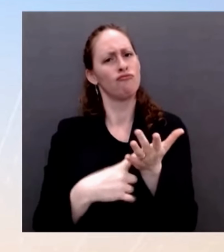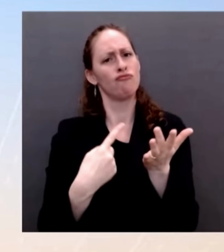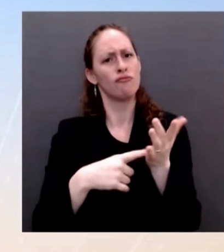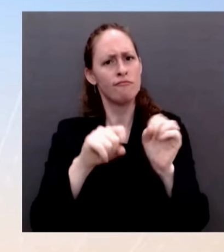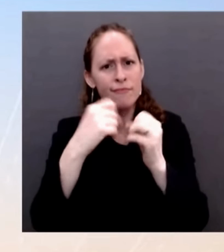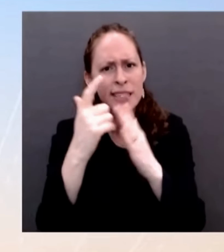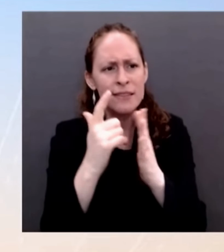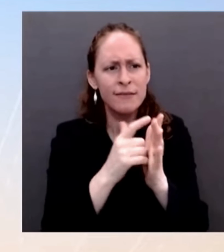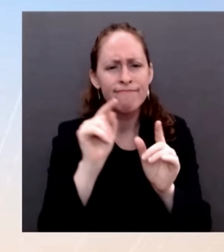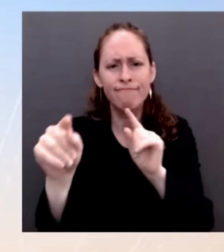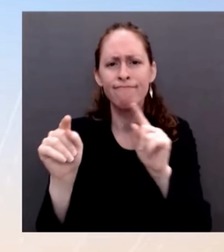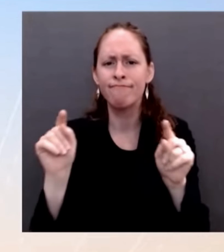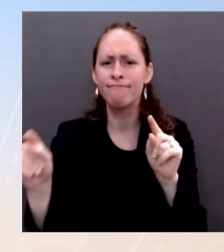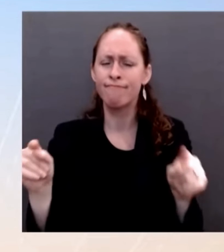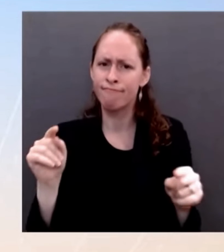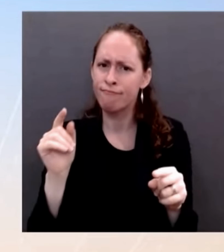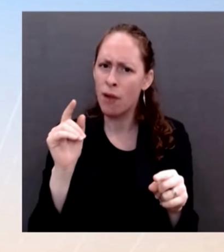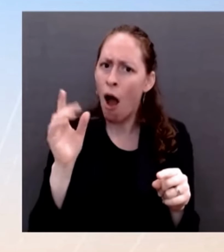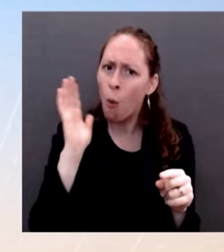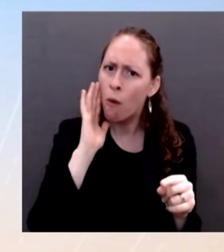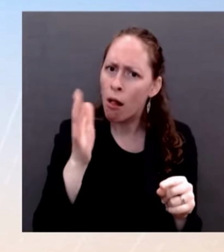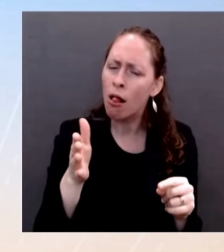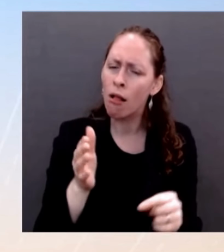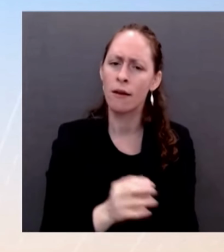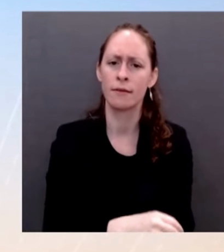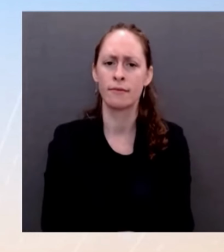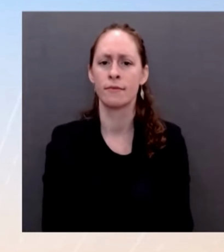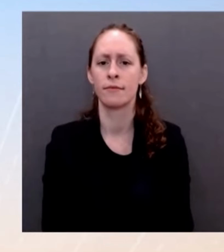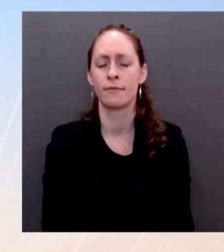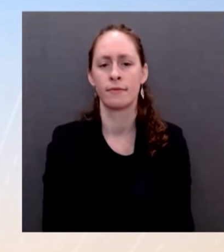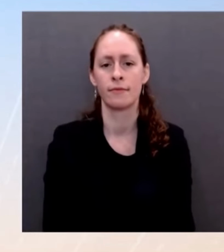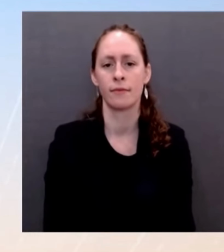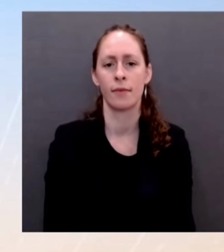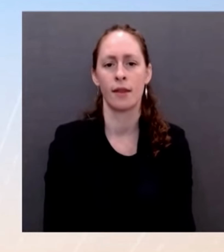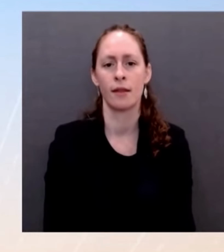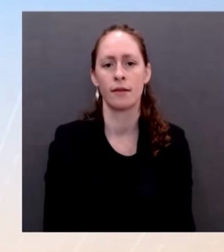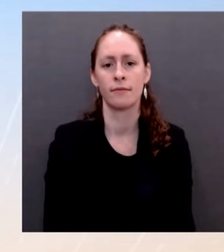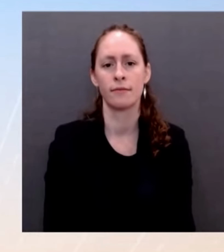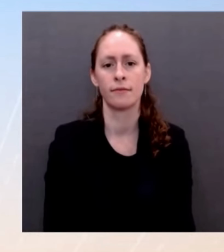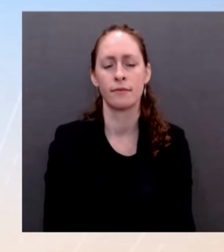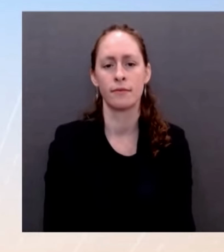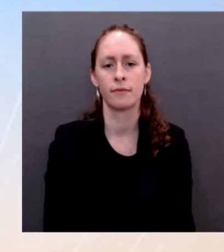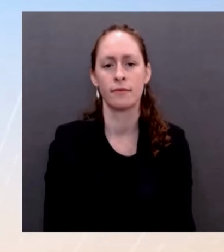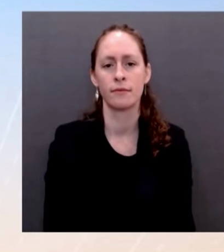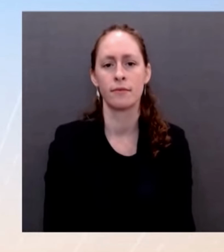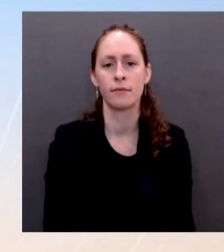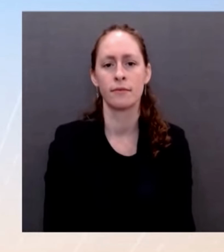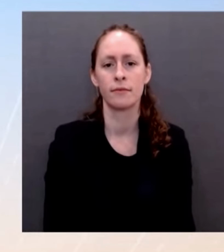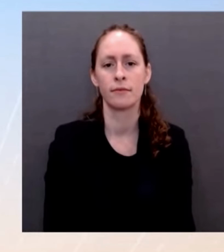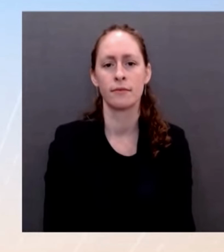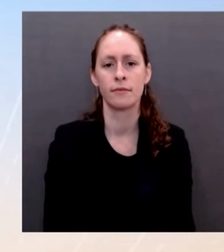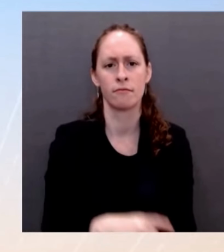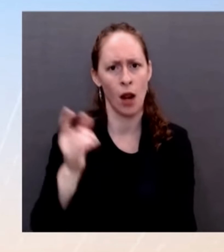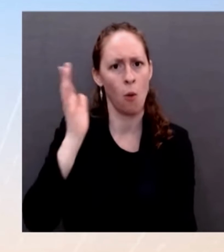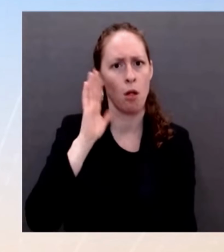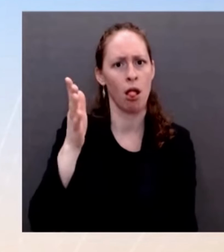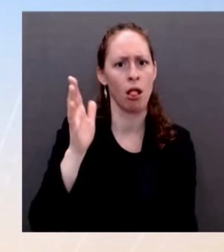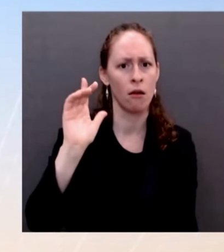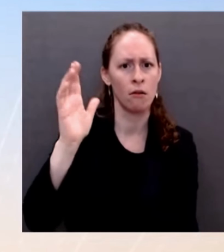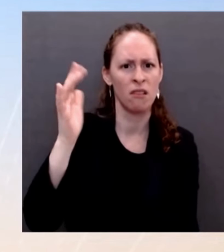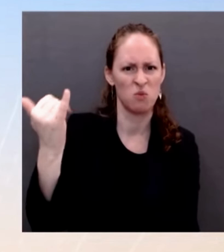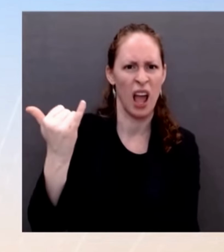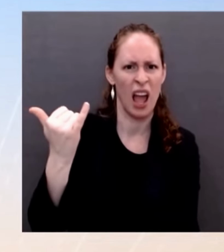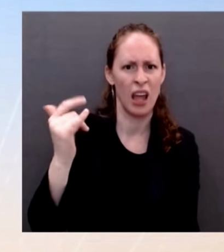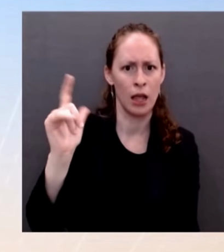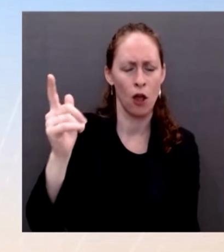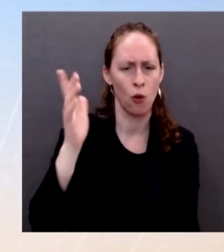his remarks later this afternoon. The president believes that no one in this country should worry about whether it's safe to